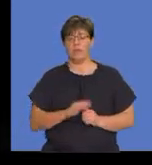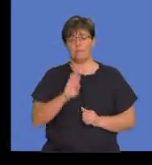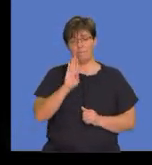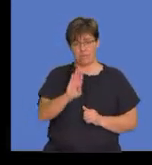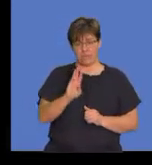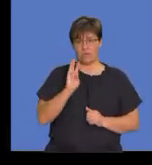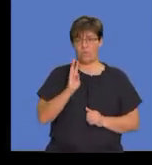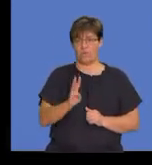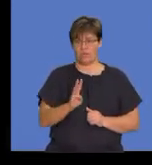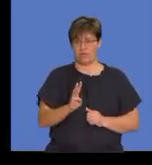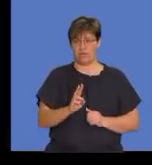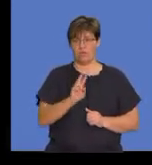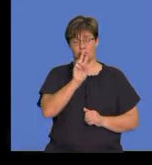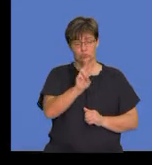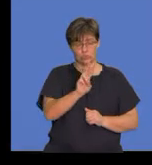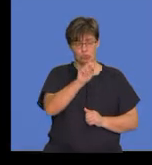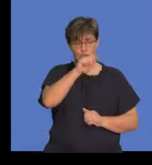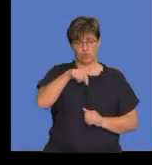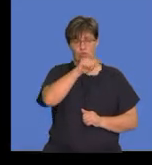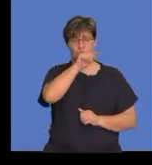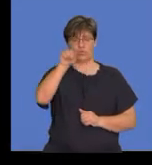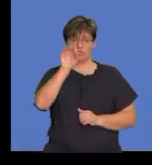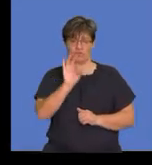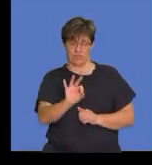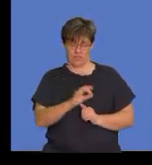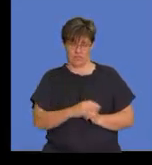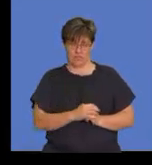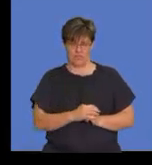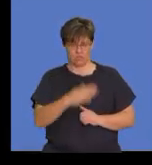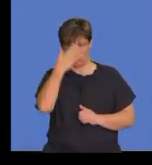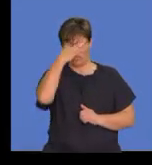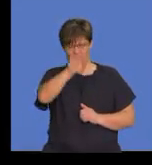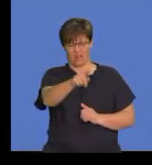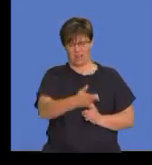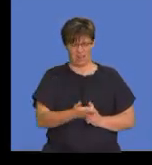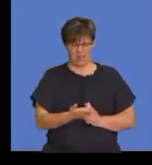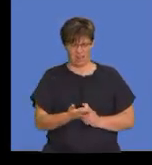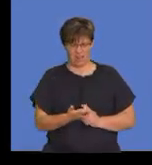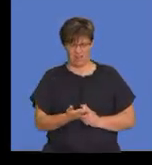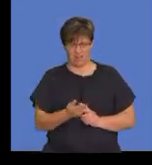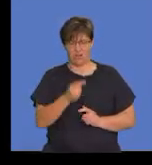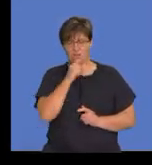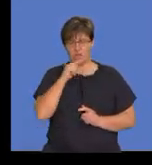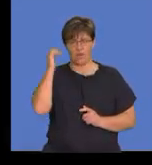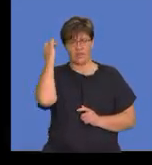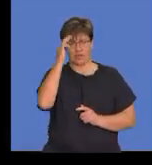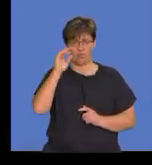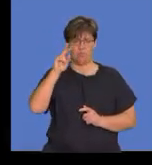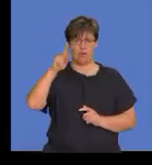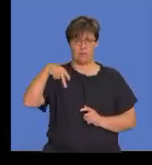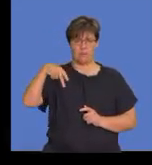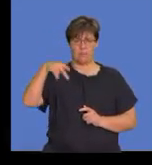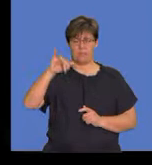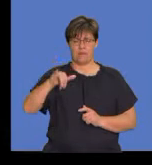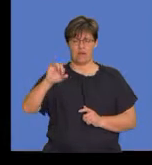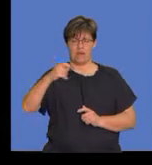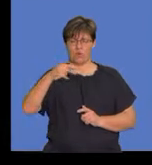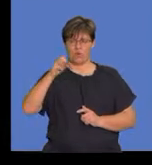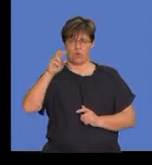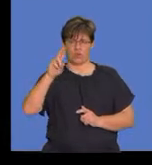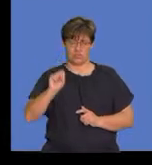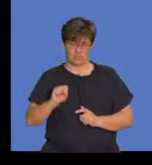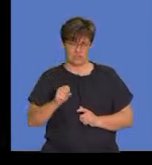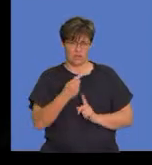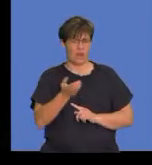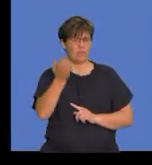4, my B will then be 2 root of 3. But I'm sure you are familiar with using the theorem of Pythagoras,